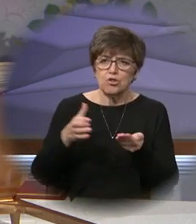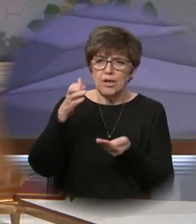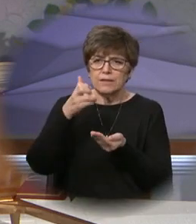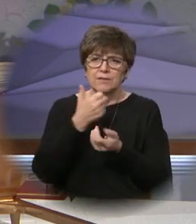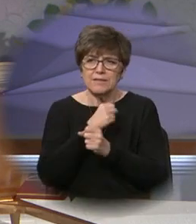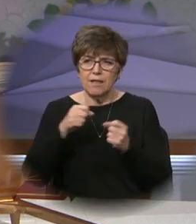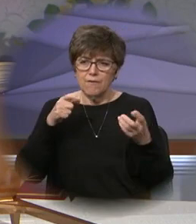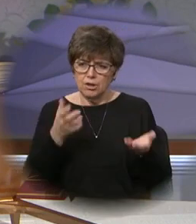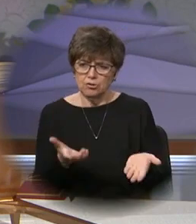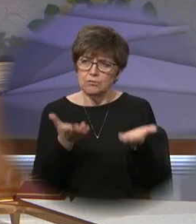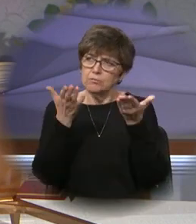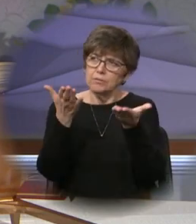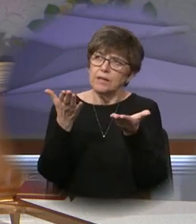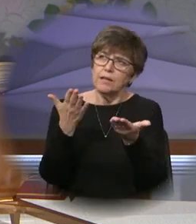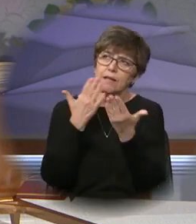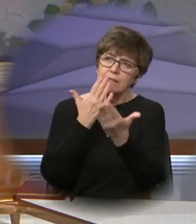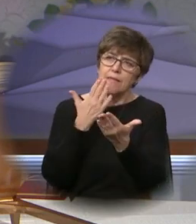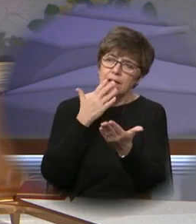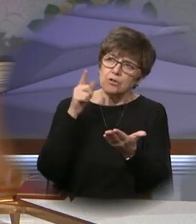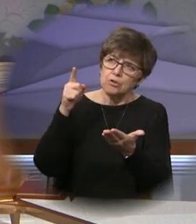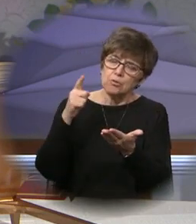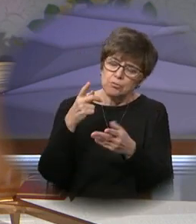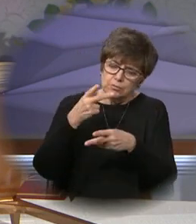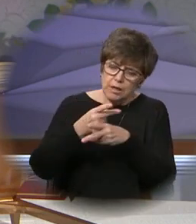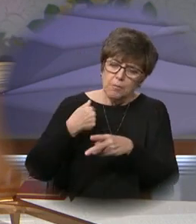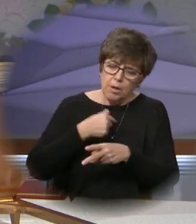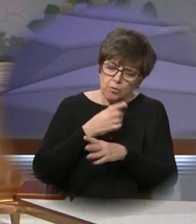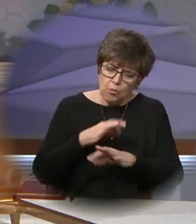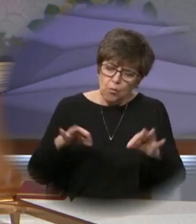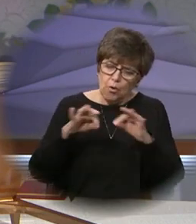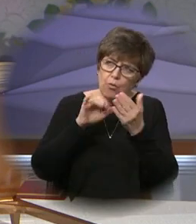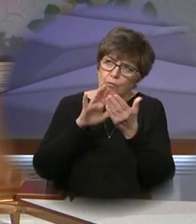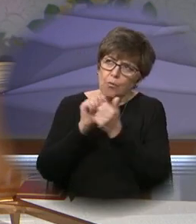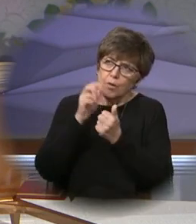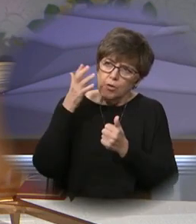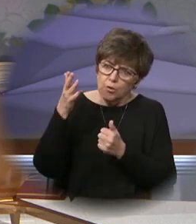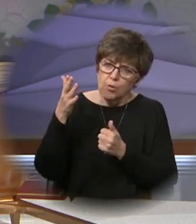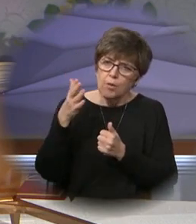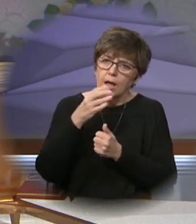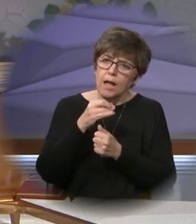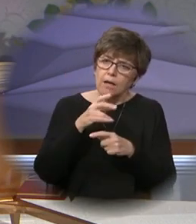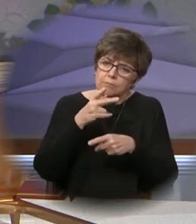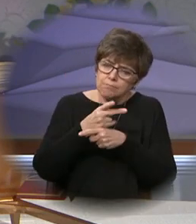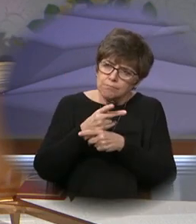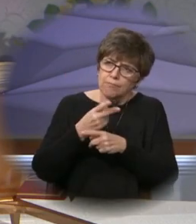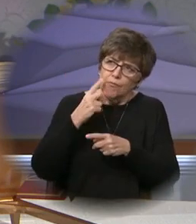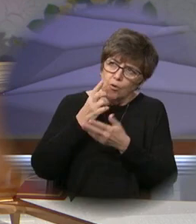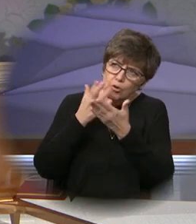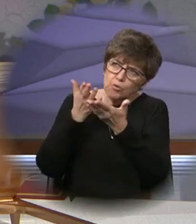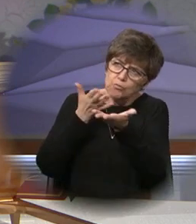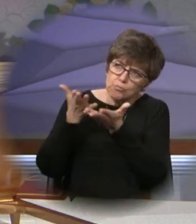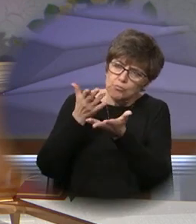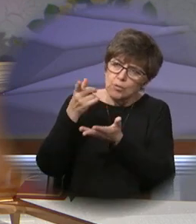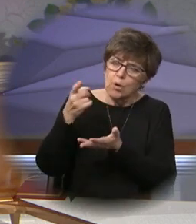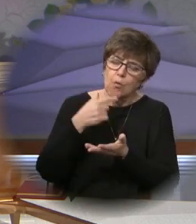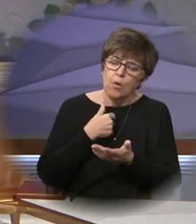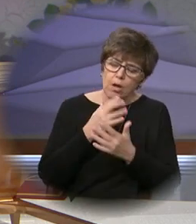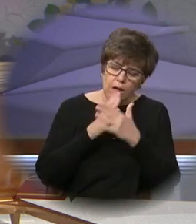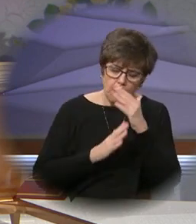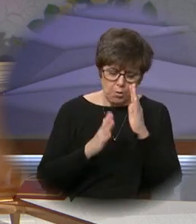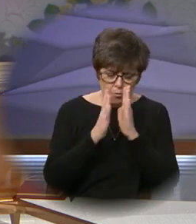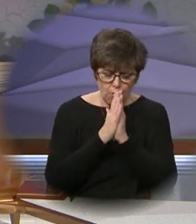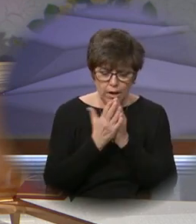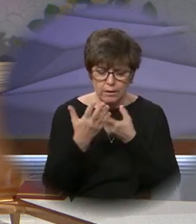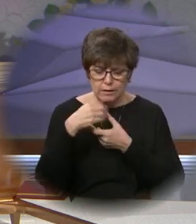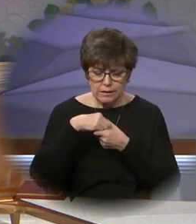of salvation, giving thanks that you have held us worthy to be in your presence and minister to you. Humbly we pray that,